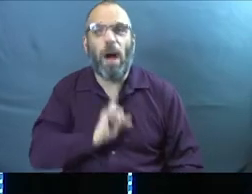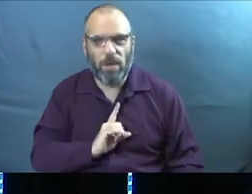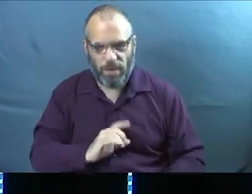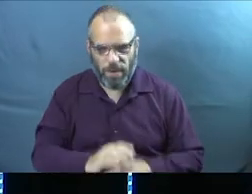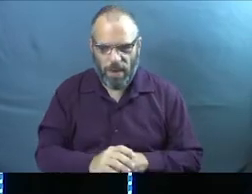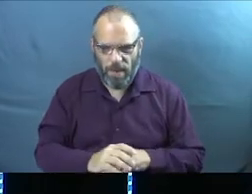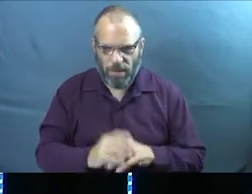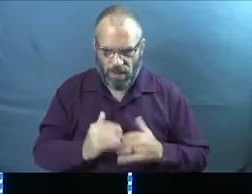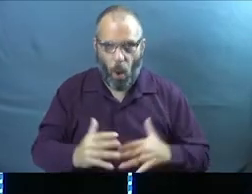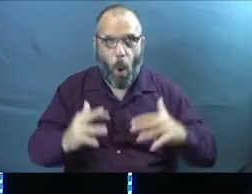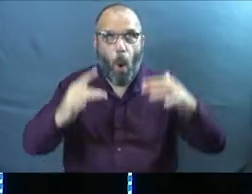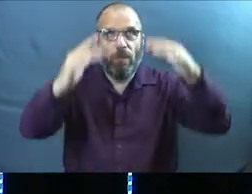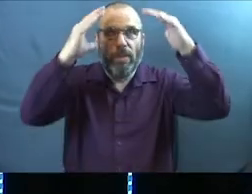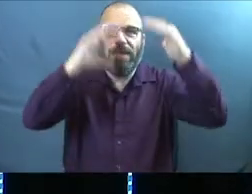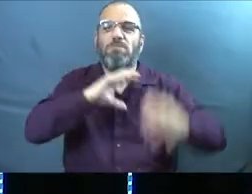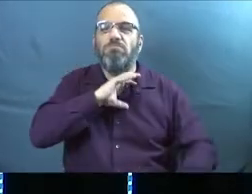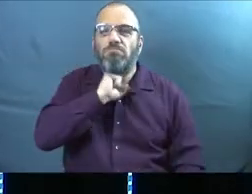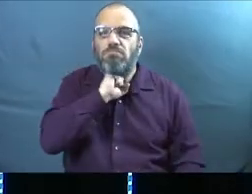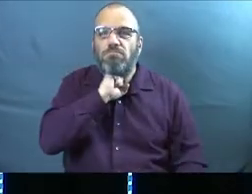overmuch sorrow.